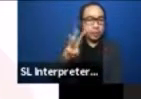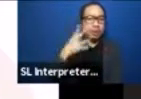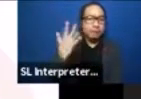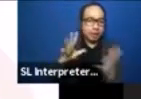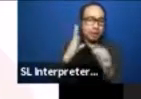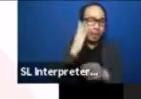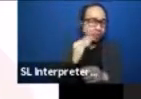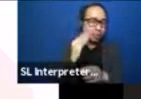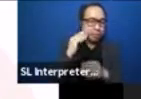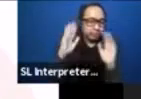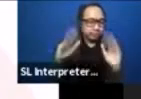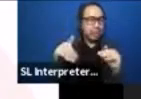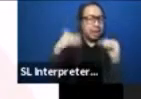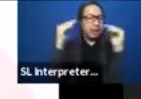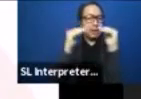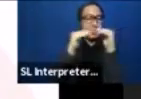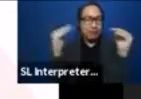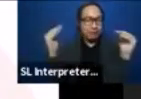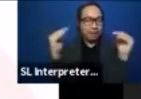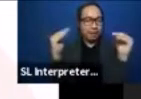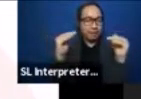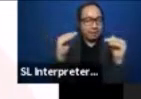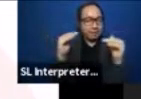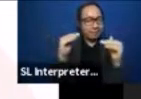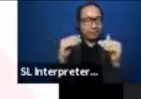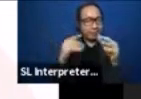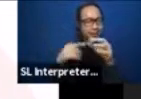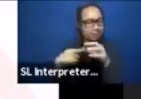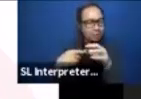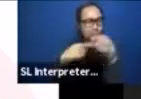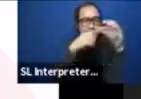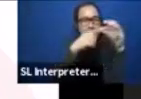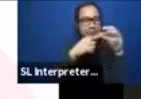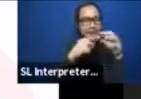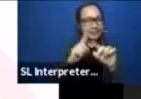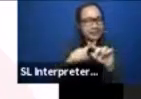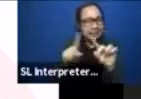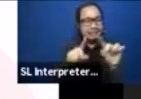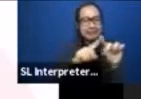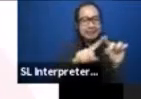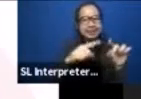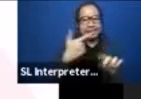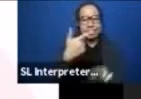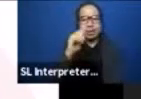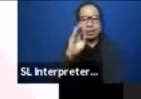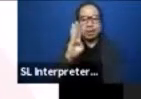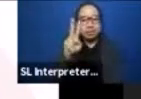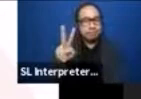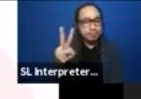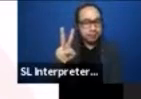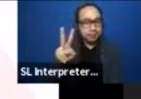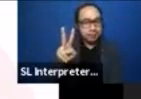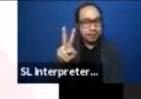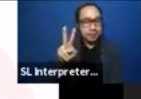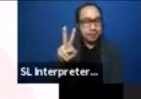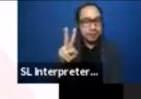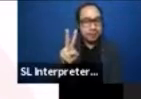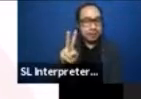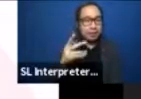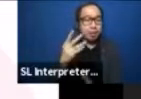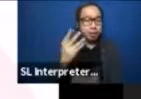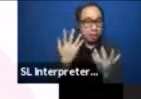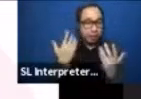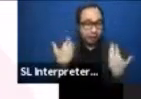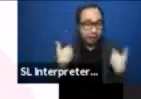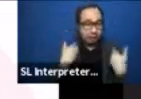GBV, as you can see from the previous slide in terms of, you know, different experts in from